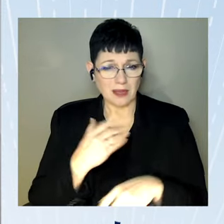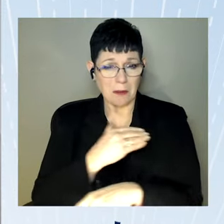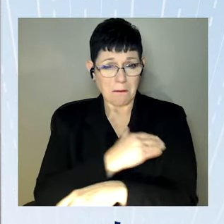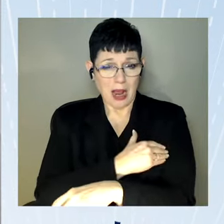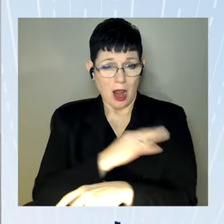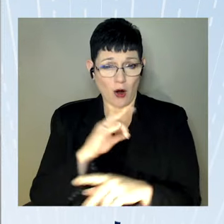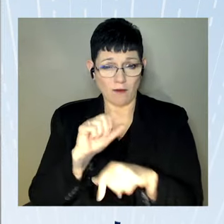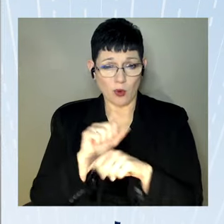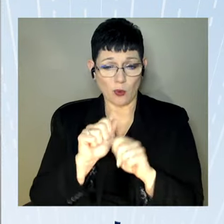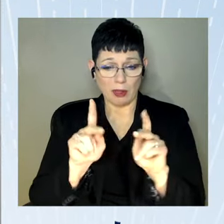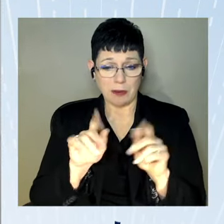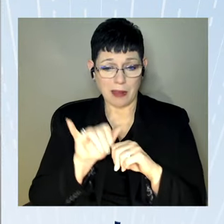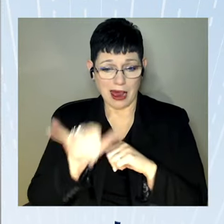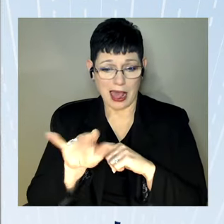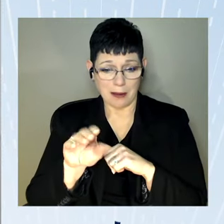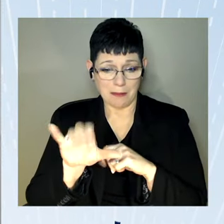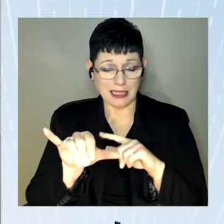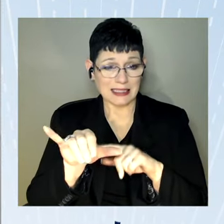and others.